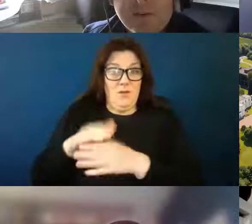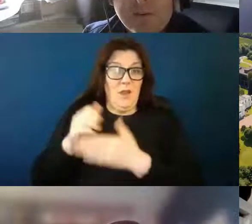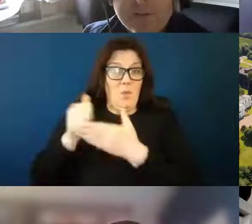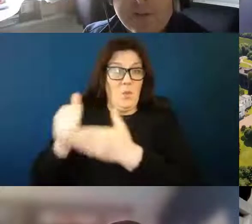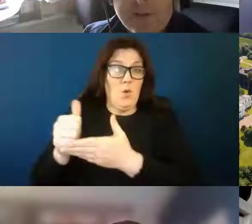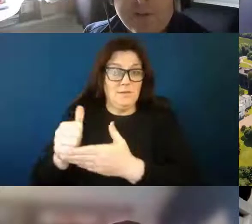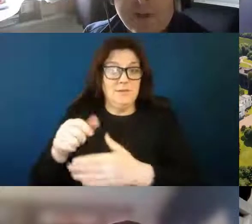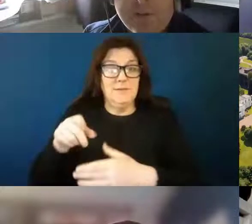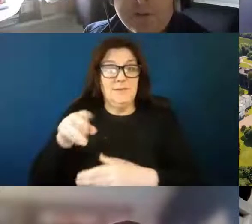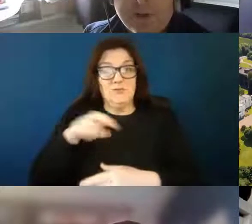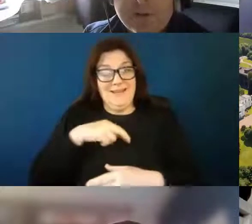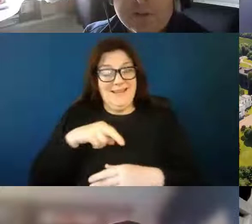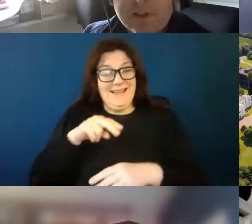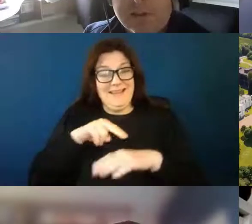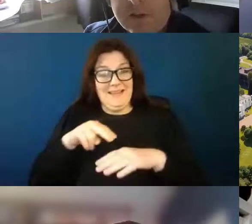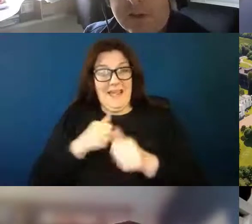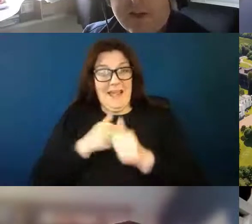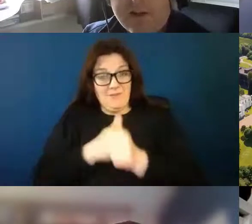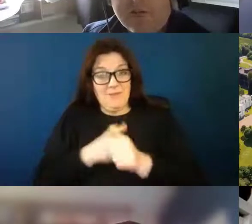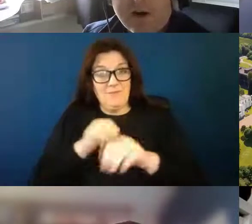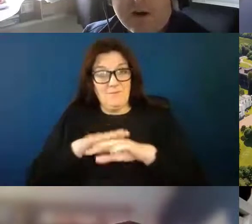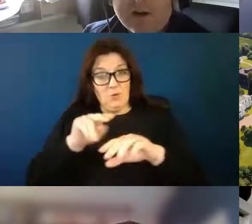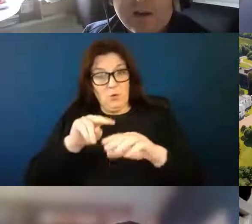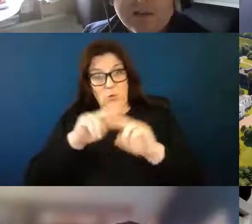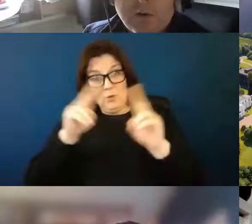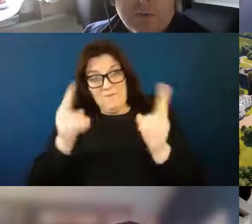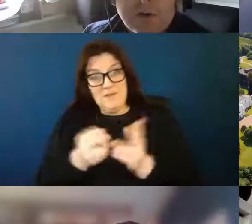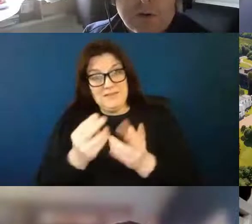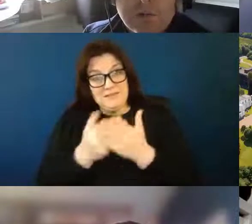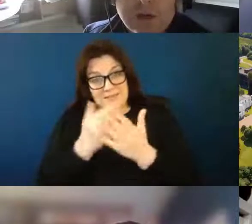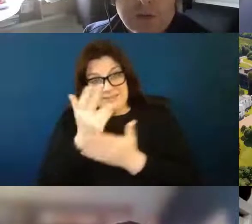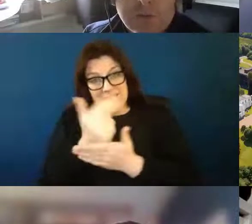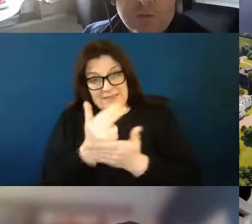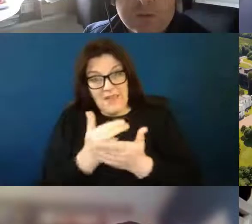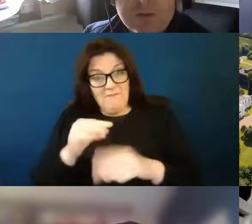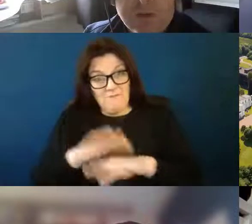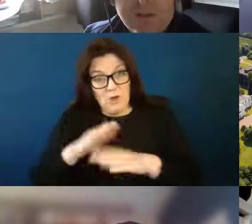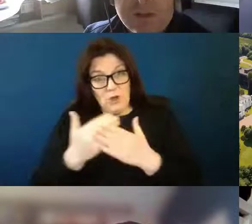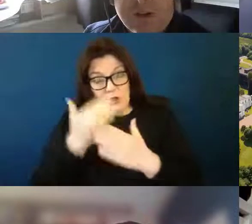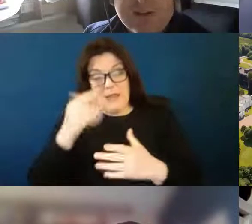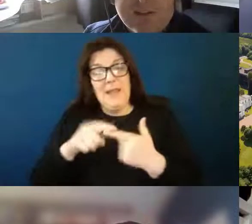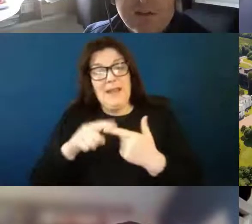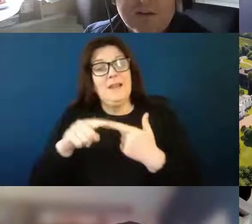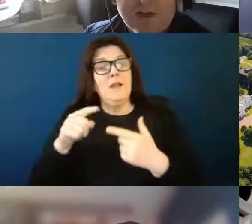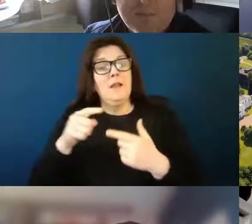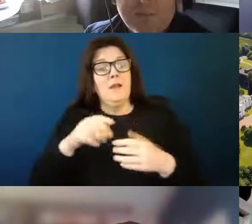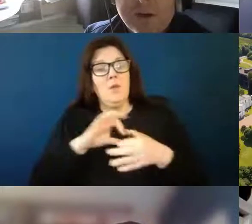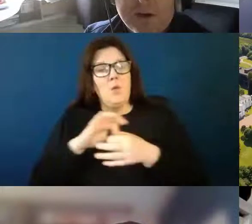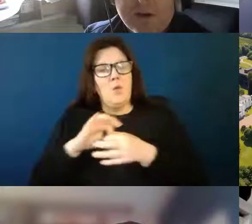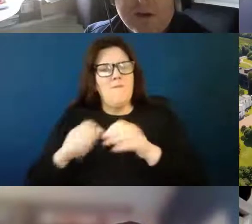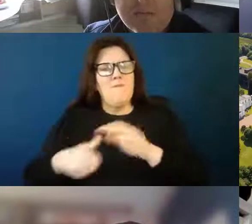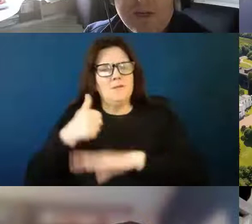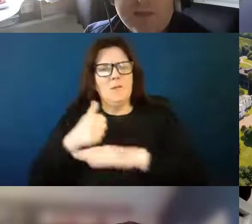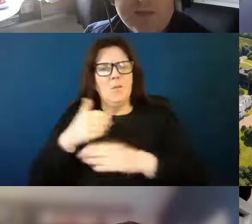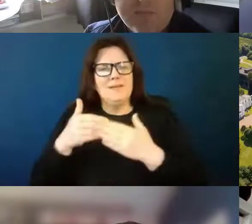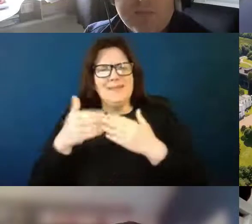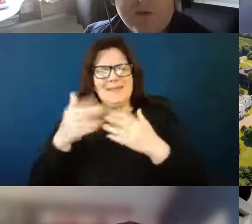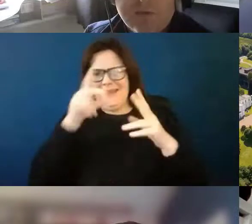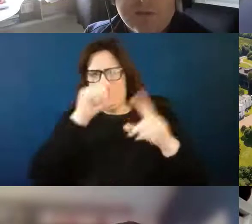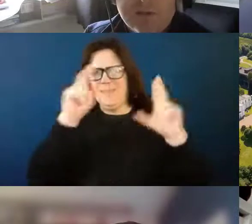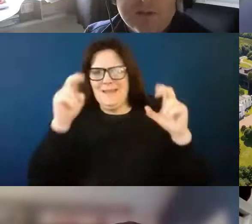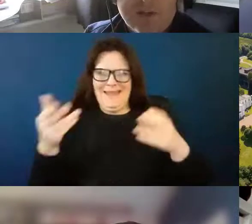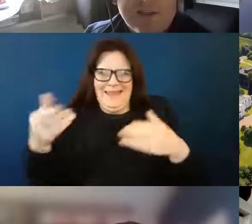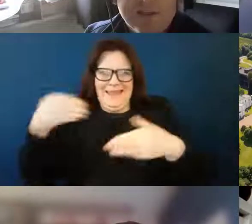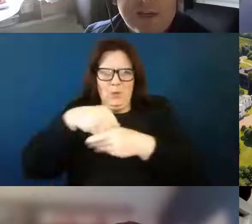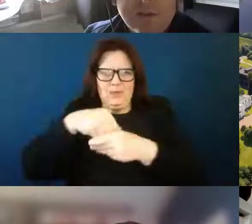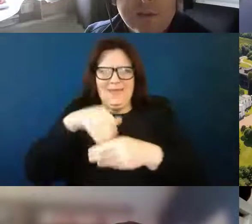advocate for the University for Universal Design for Learning and is a co-founder of Include, which is the International Collaboratory for Leadership